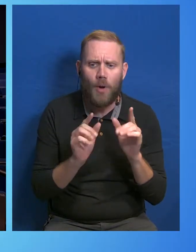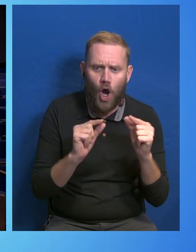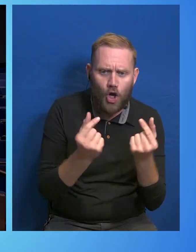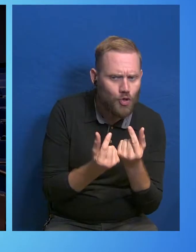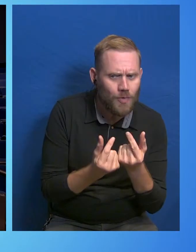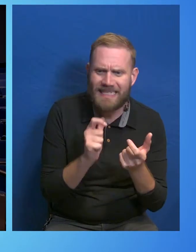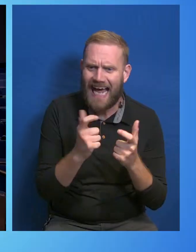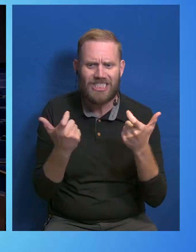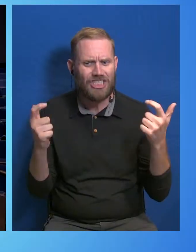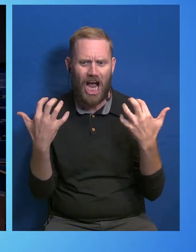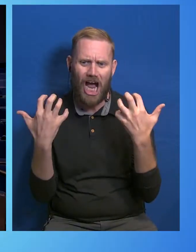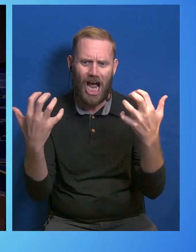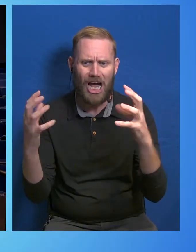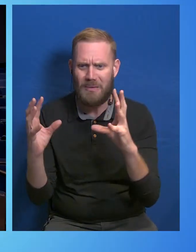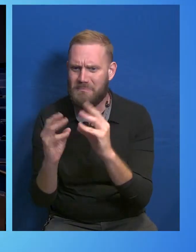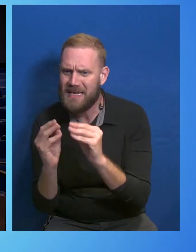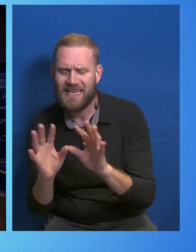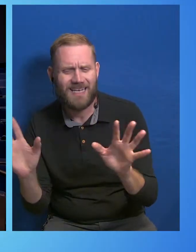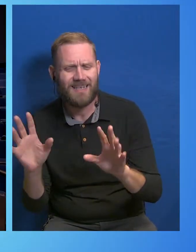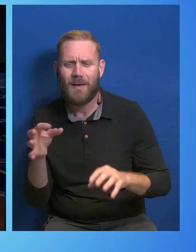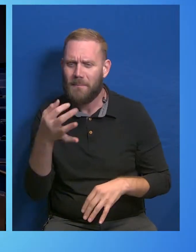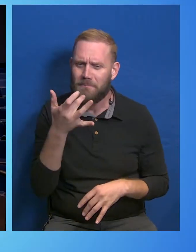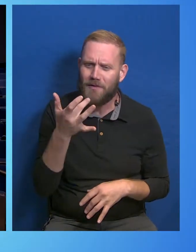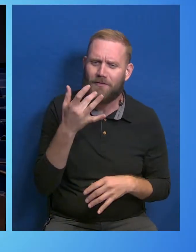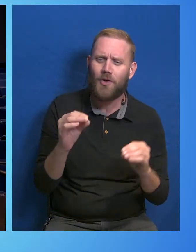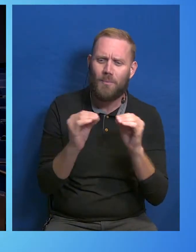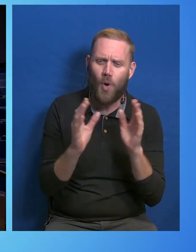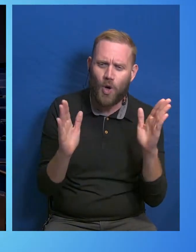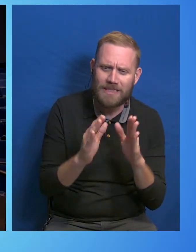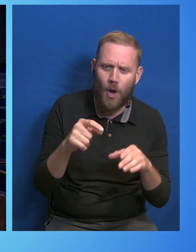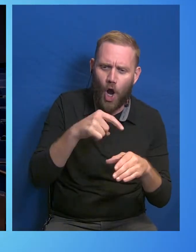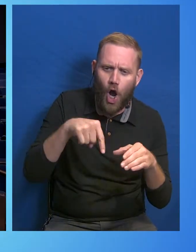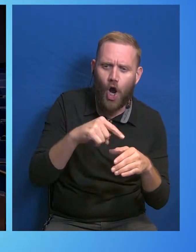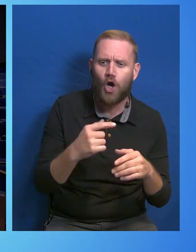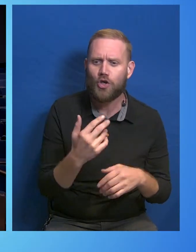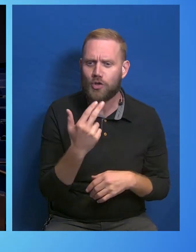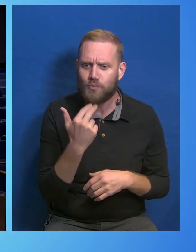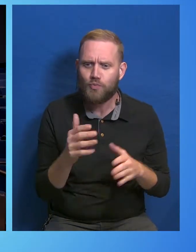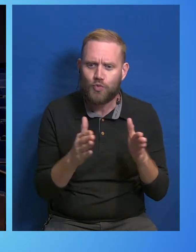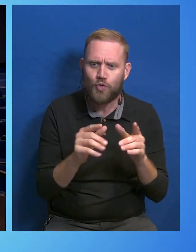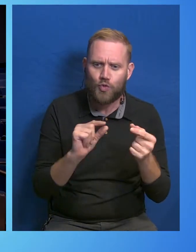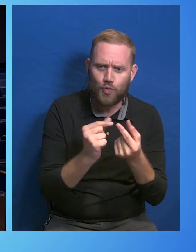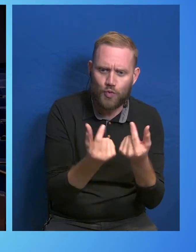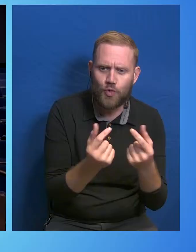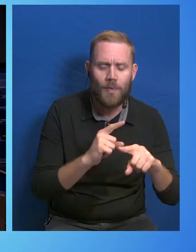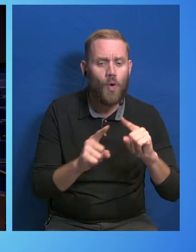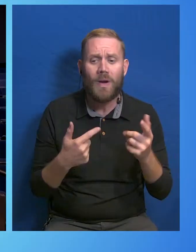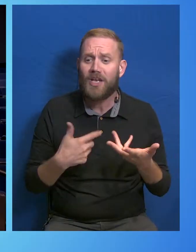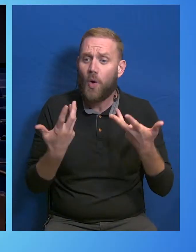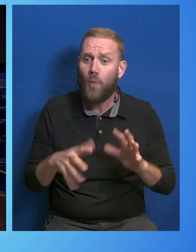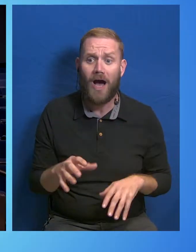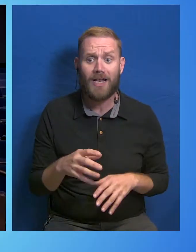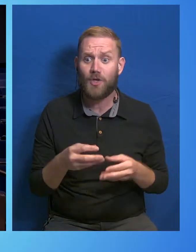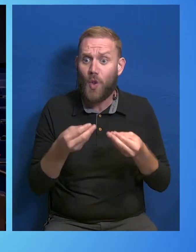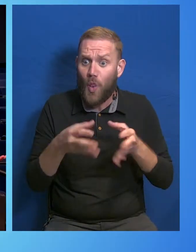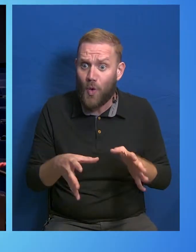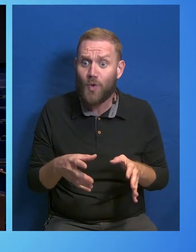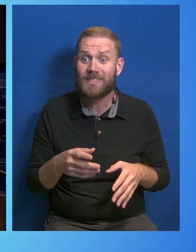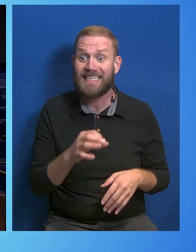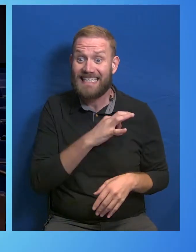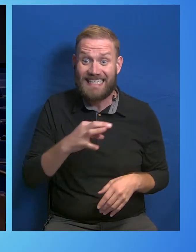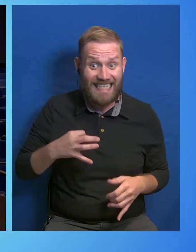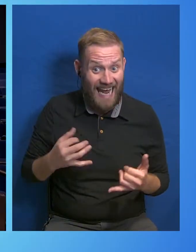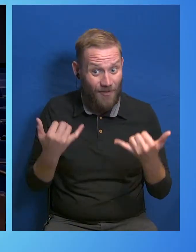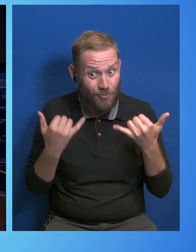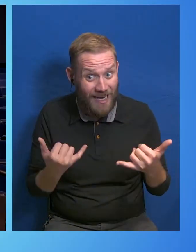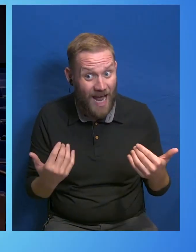big meetings, to have discussions on staff concerns and things because we don't want to lose the staff we have. It's really hard, as you can